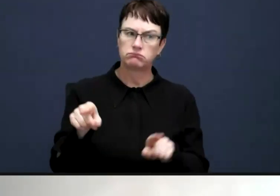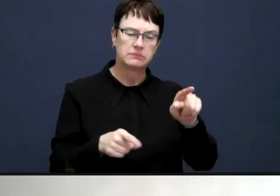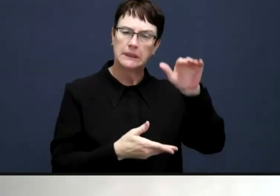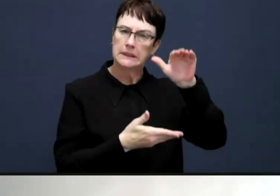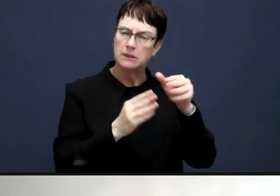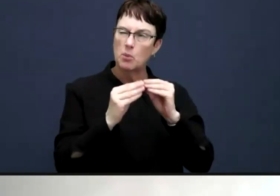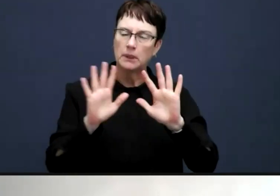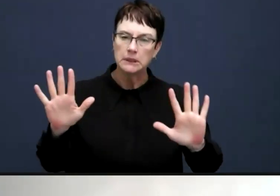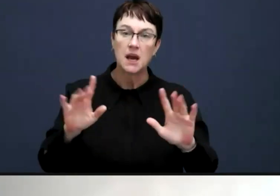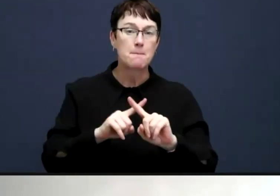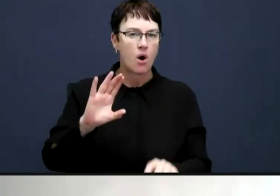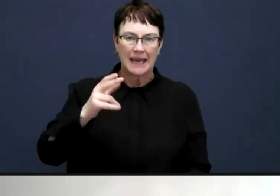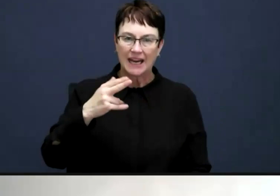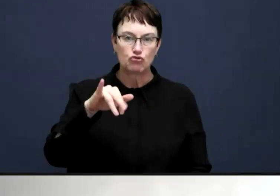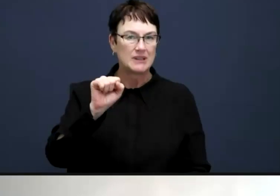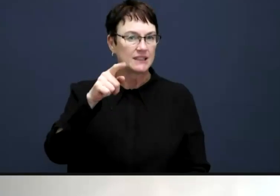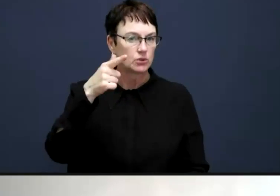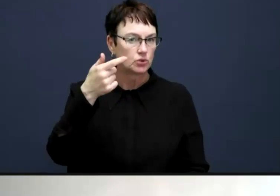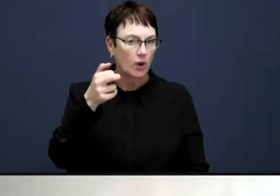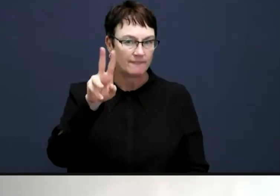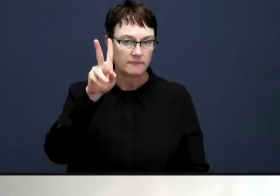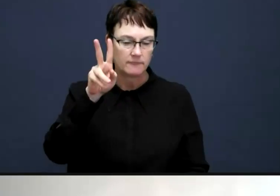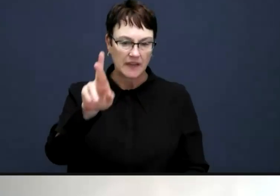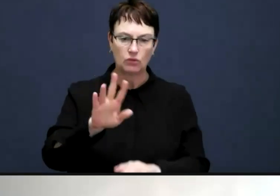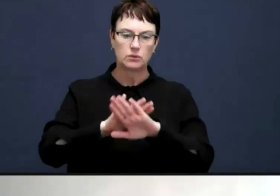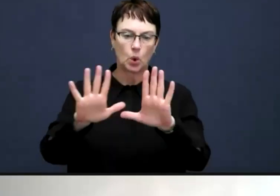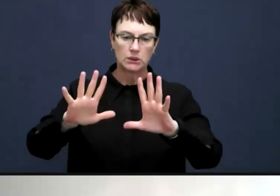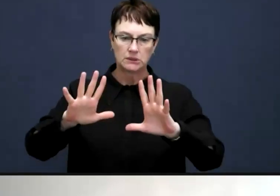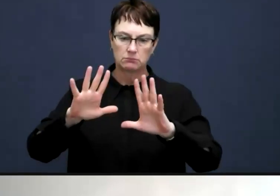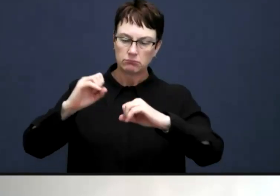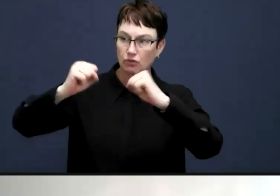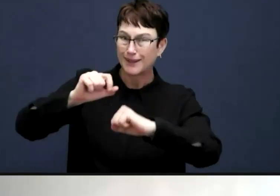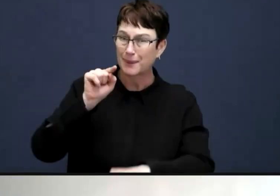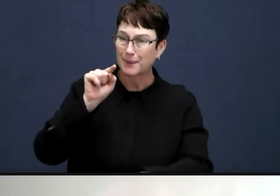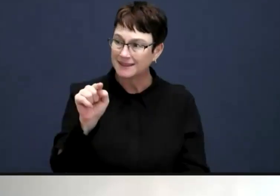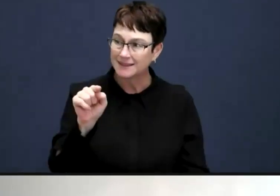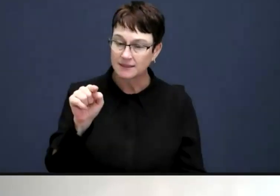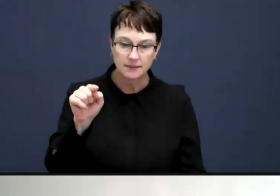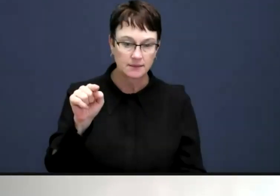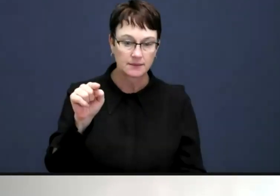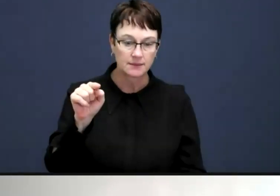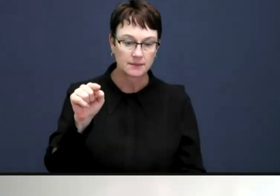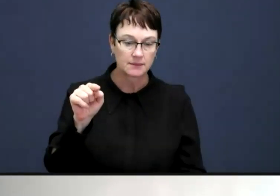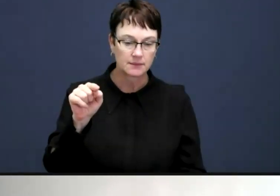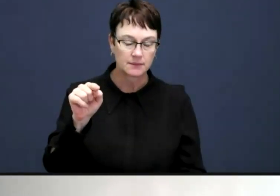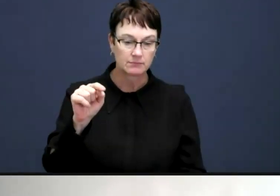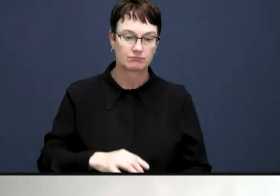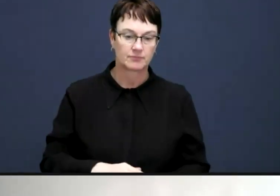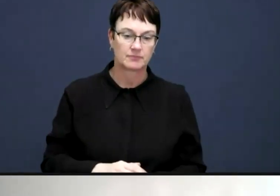there is some kind of hierarchy or difference. So how do you think that is still the case? Yeah, sorry, I was a few minutes late, Susanna.